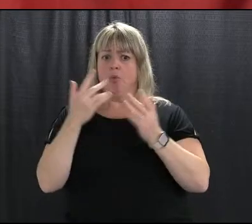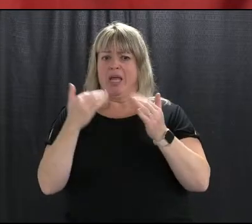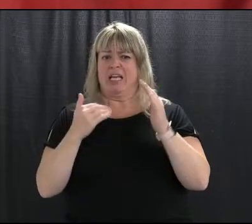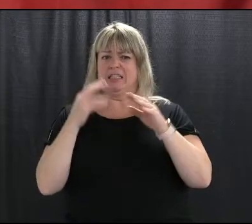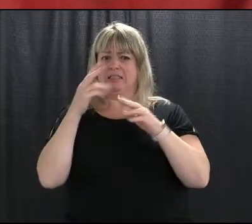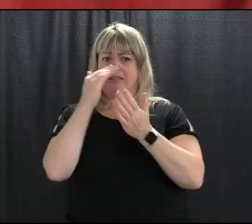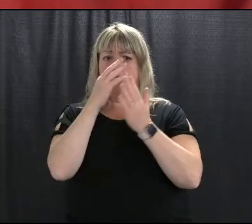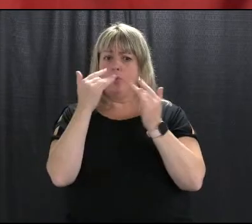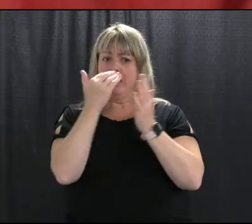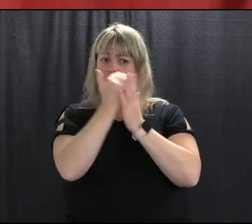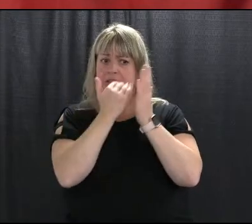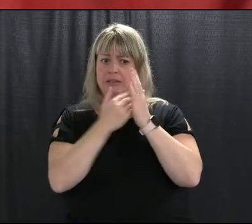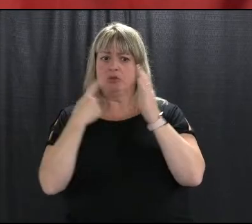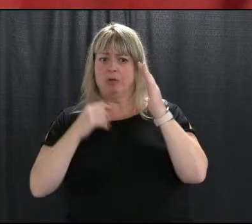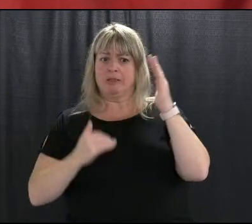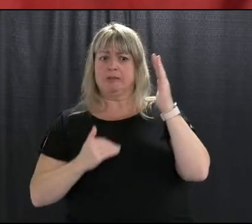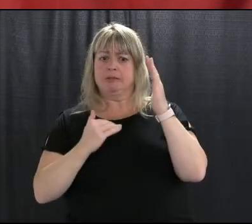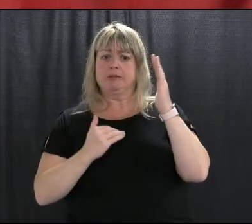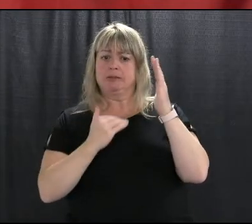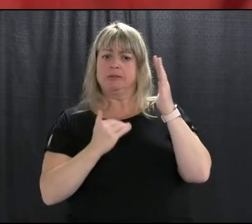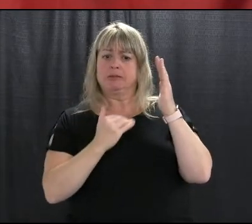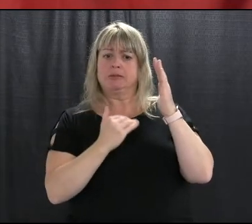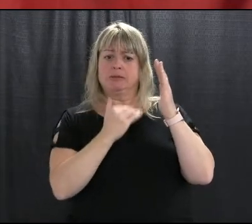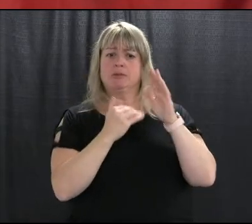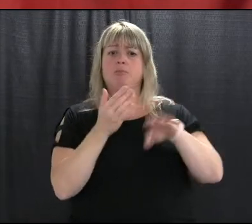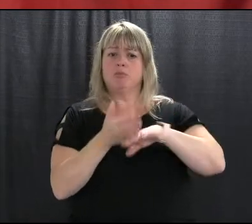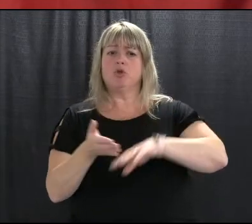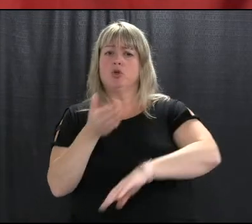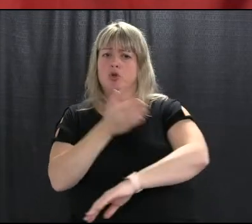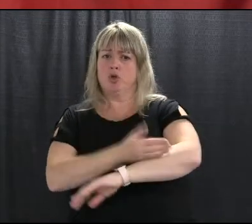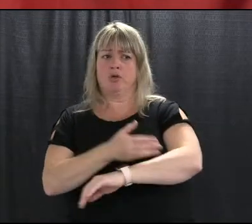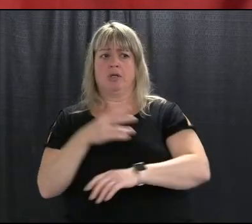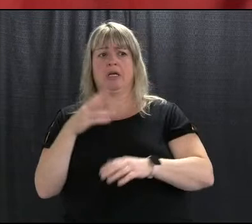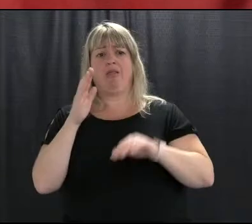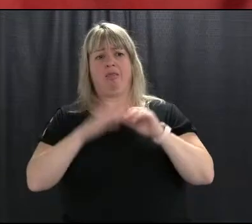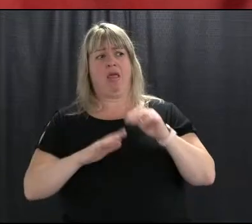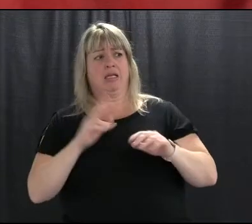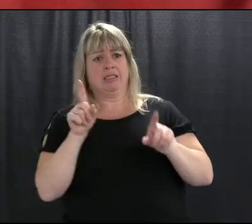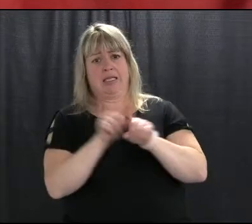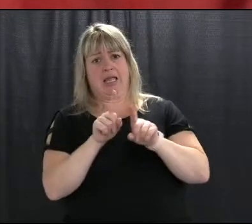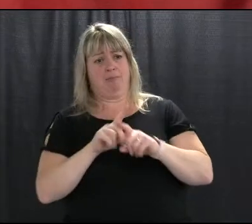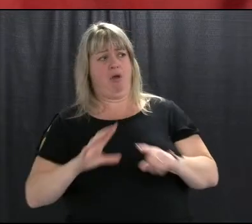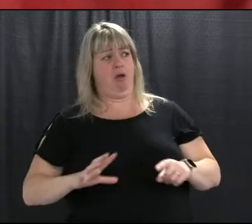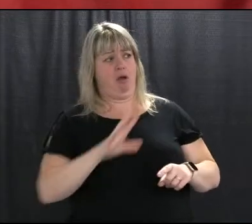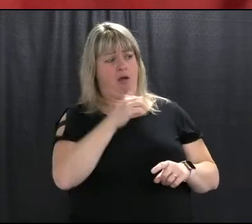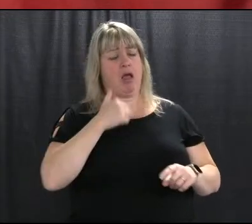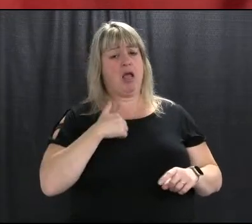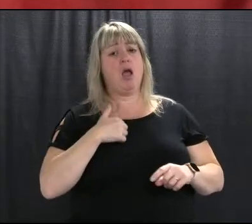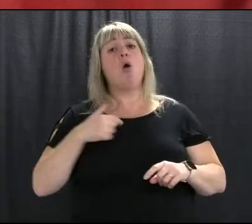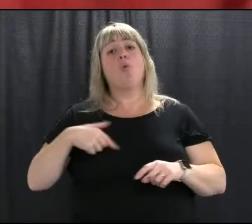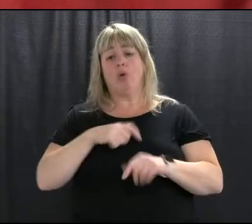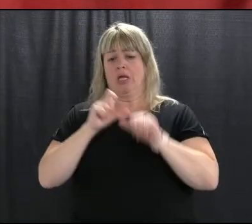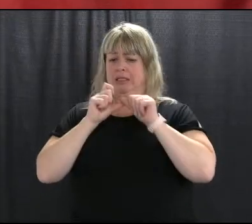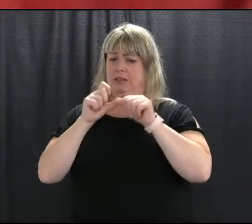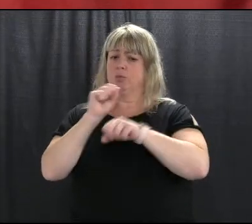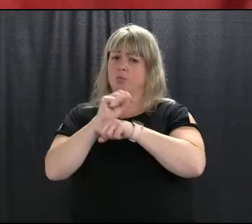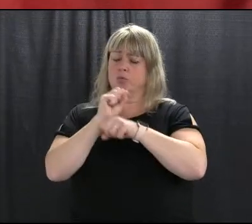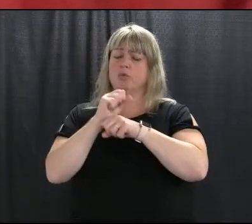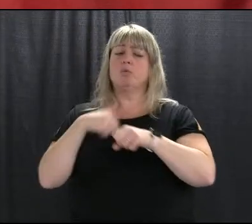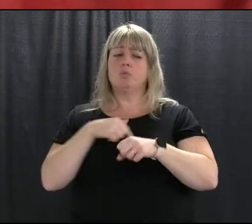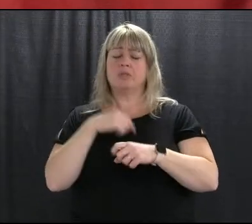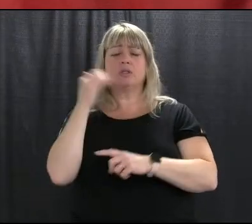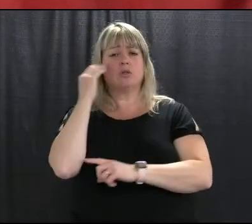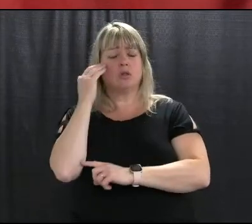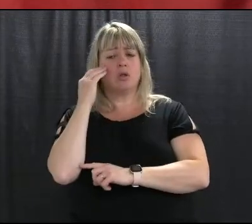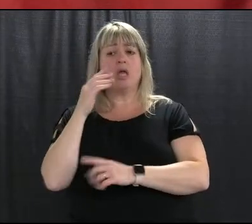lists at or below our national benchmarks. There is more work to be done to ensure that you have the health system you deserve, and